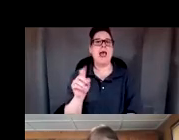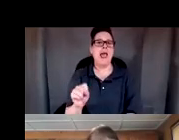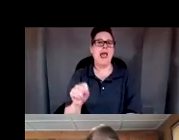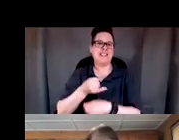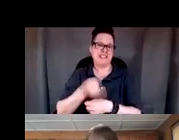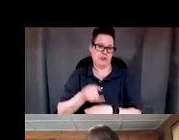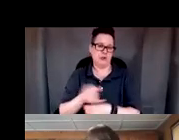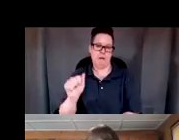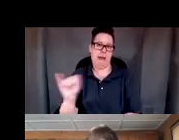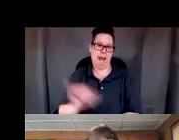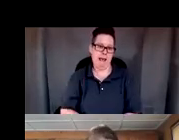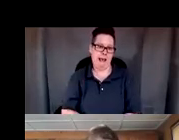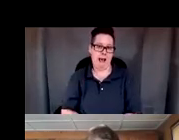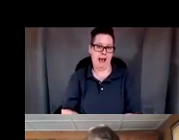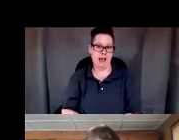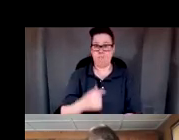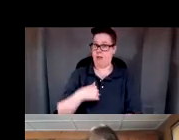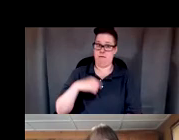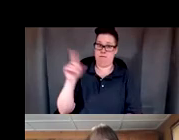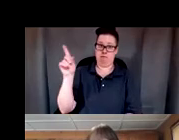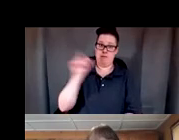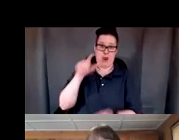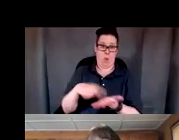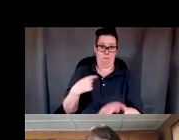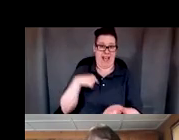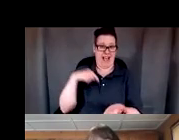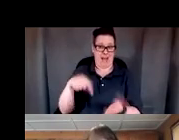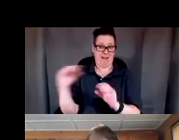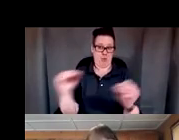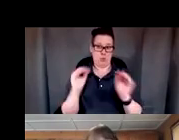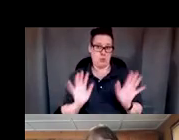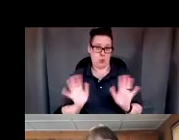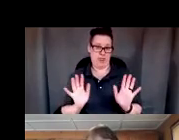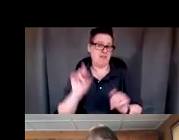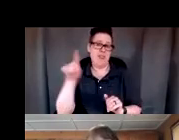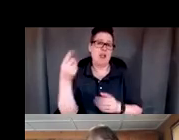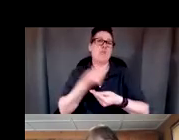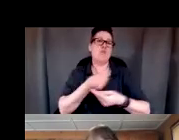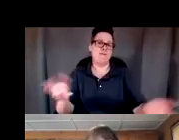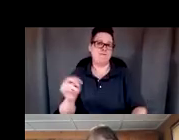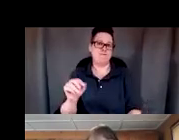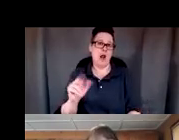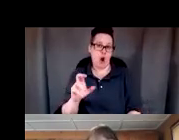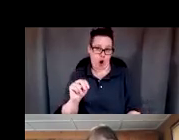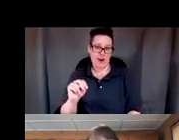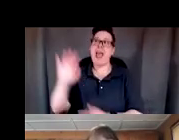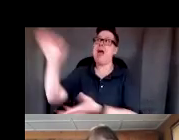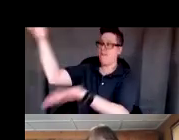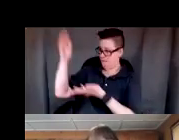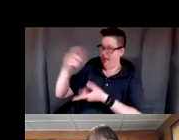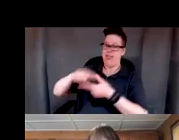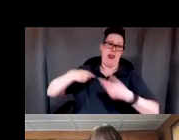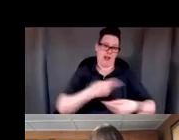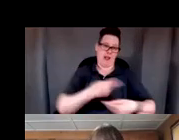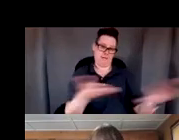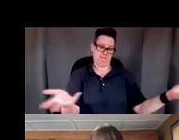I'm not paid to do this by them. All they do is provide the Narcan that I distribute. So that to me is